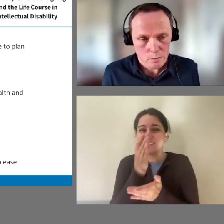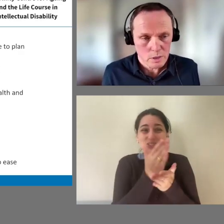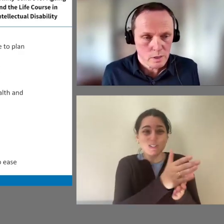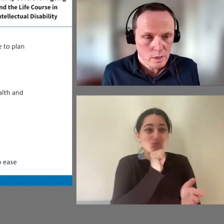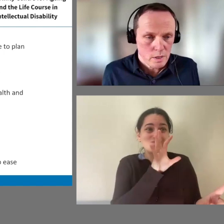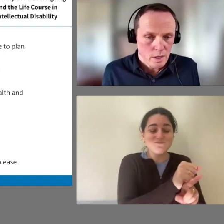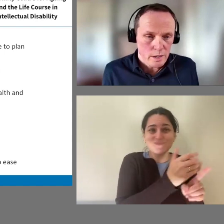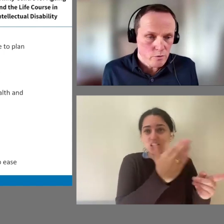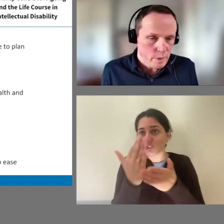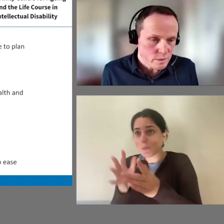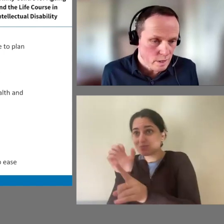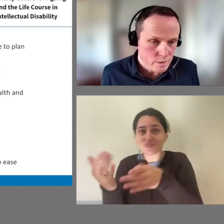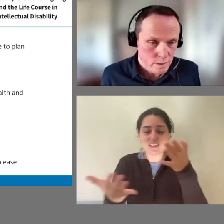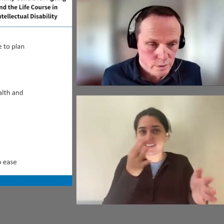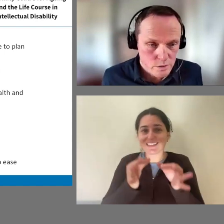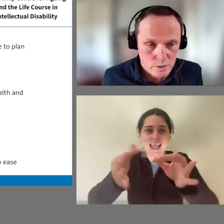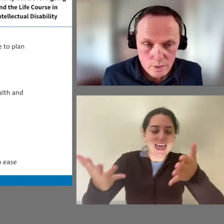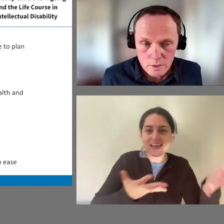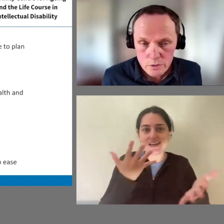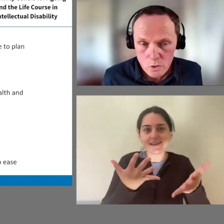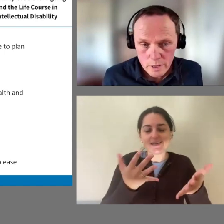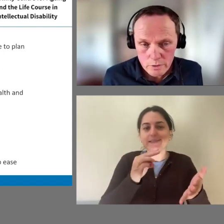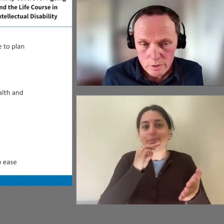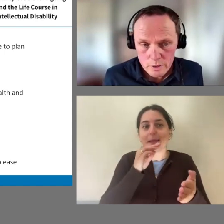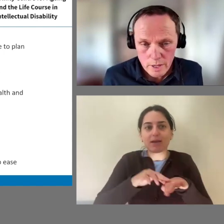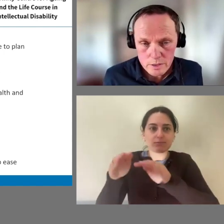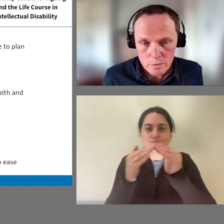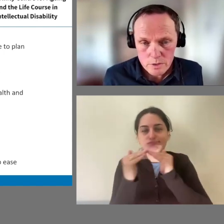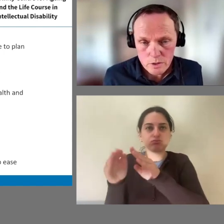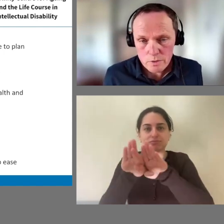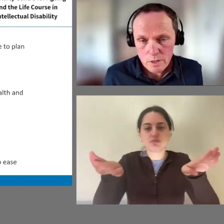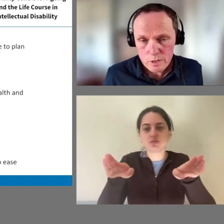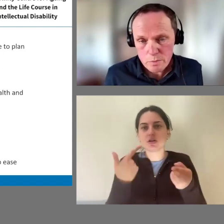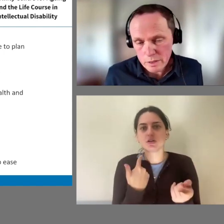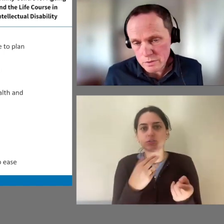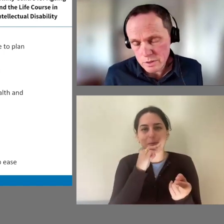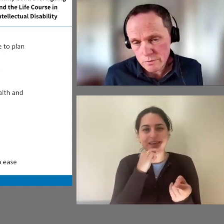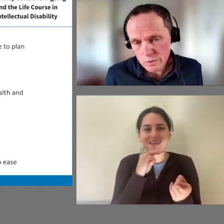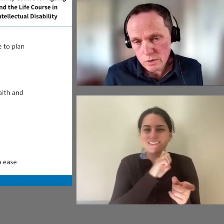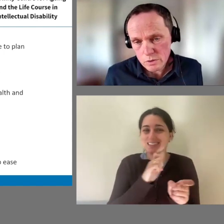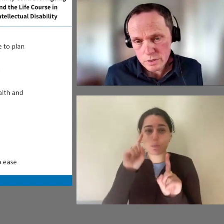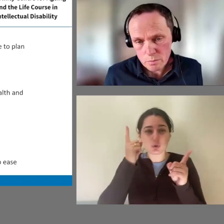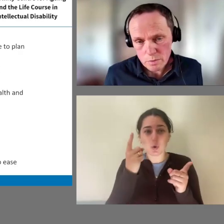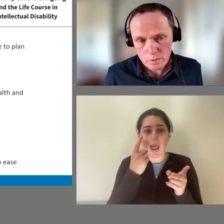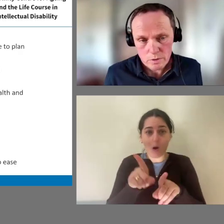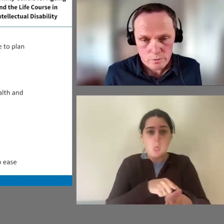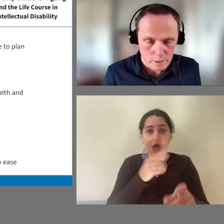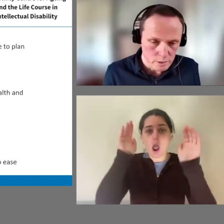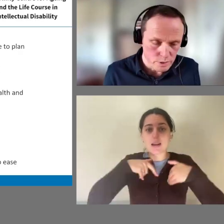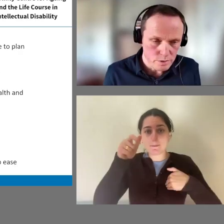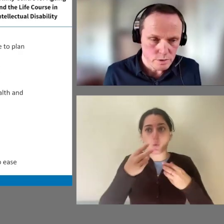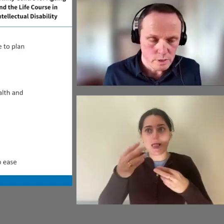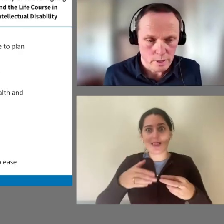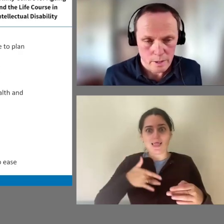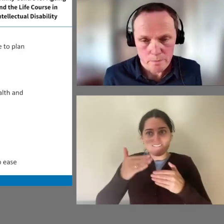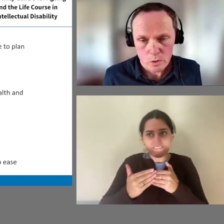numbers available. And it remains the case that there are still no accurate estimates of life expectancy for autistic people for many of